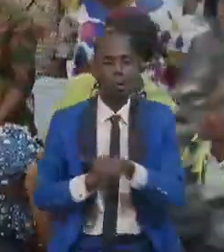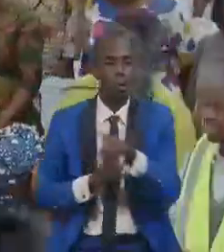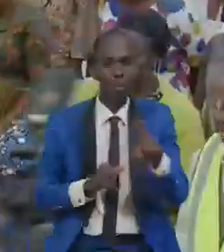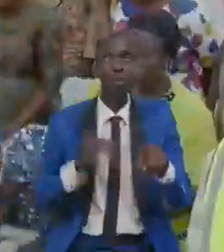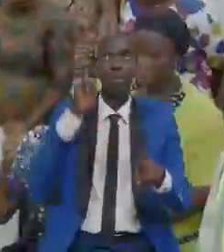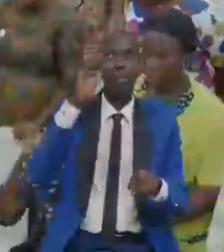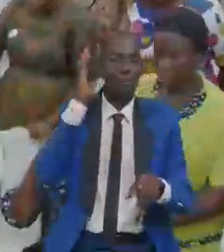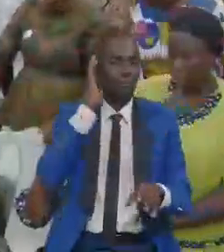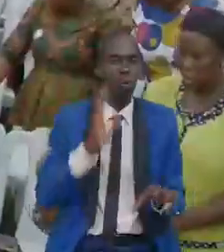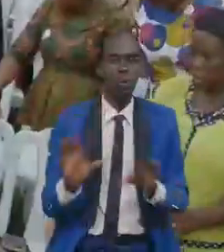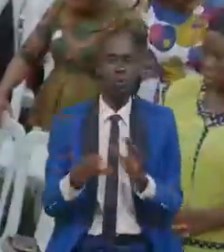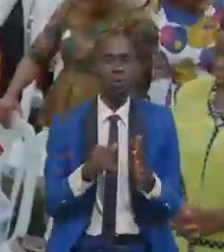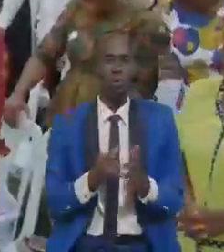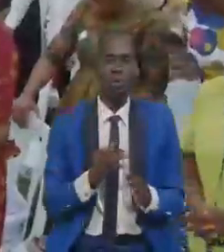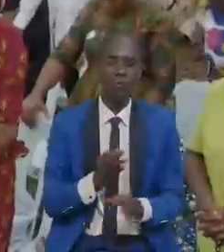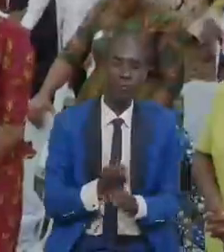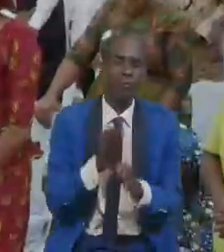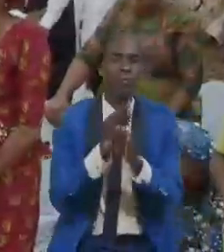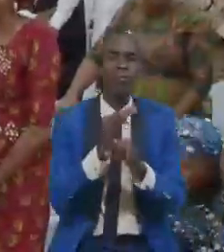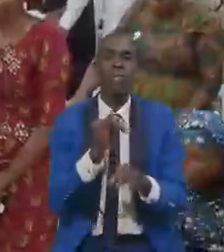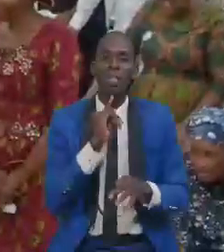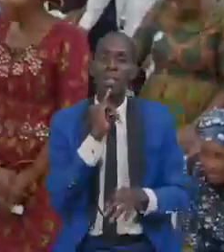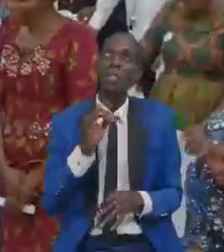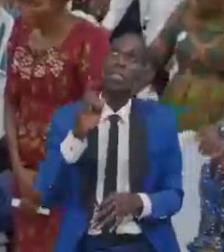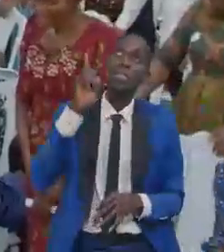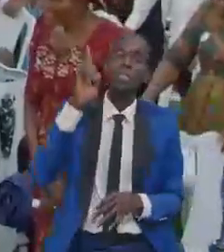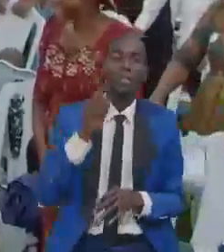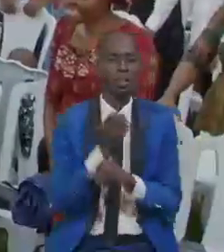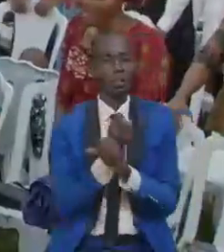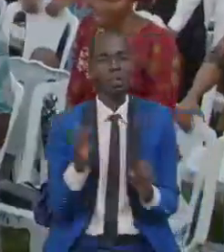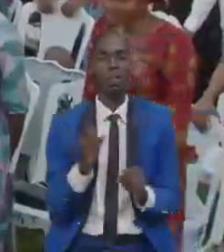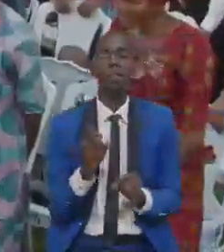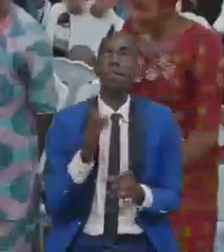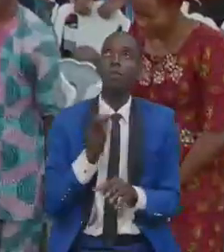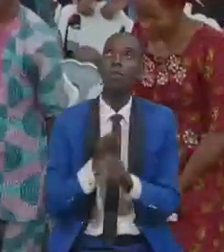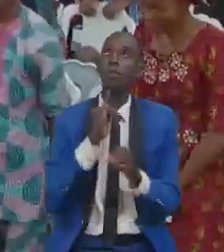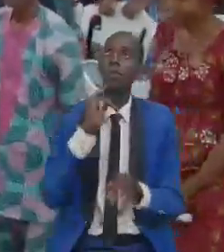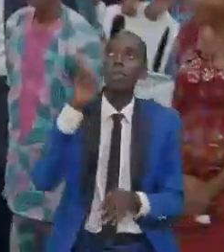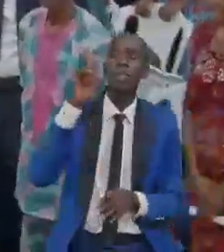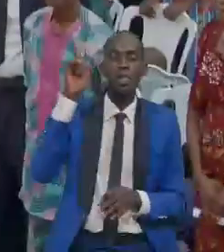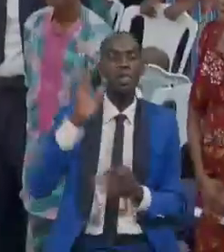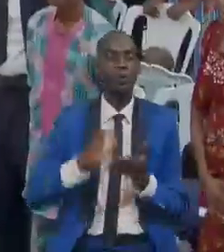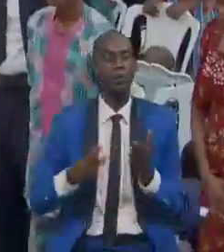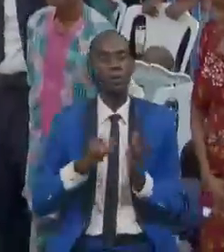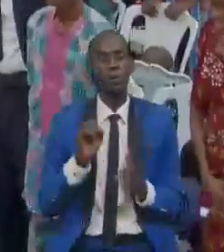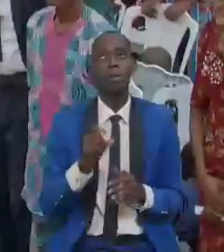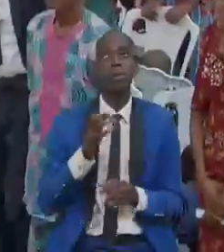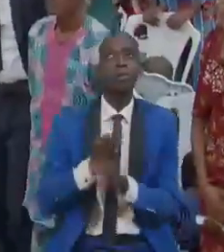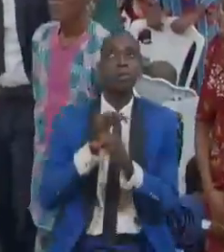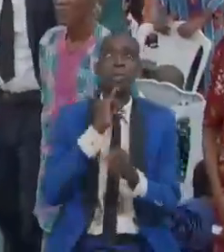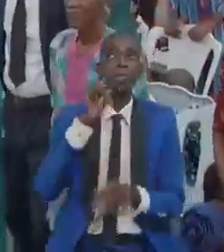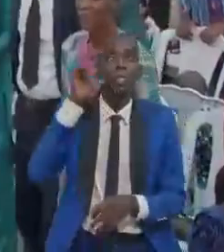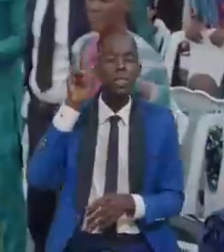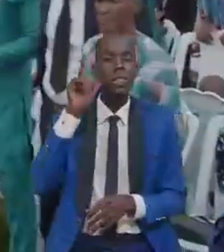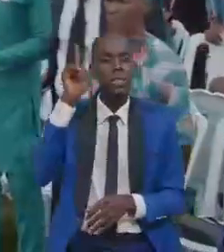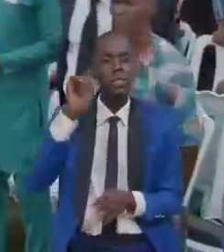it. Faithful, faithful is he saves. Faithful is he forgives. Faithful is he